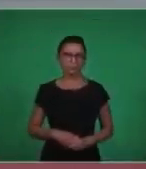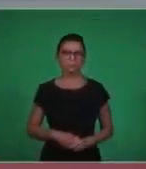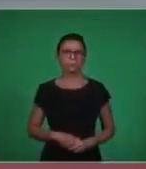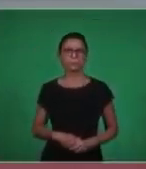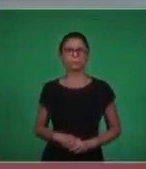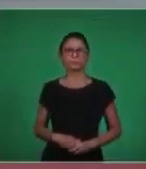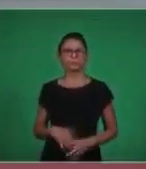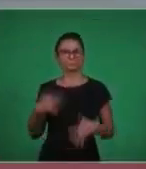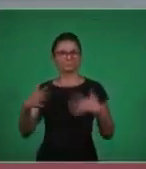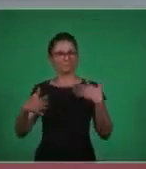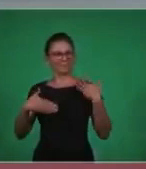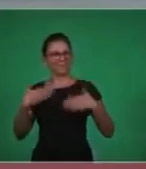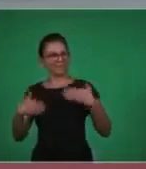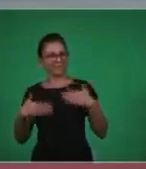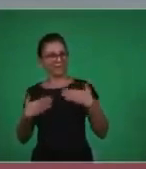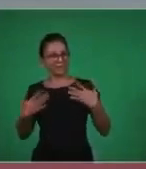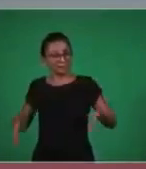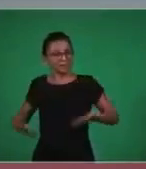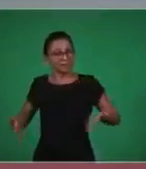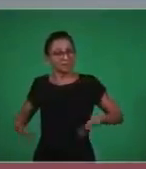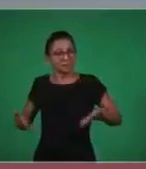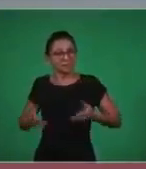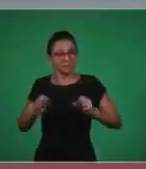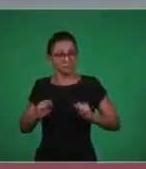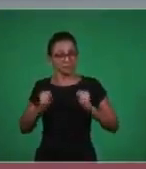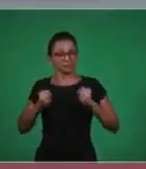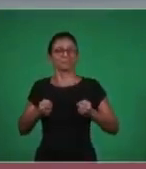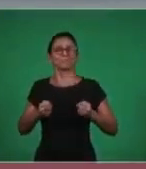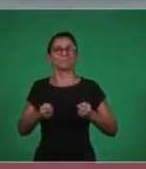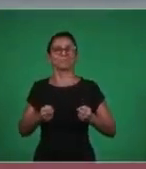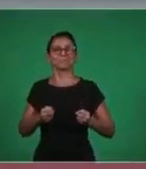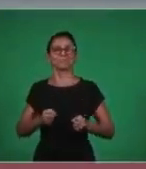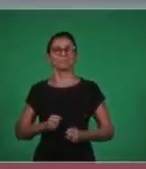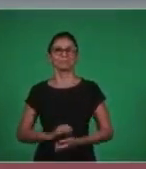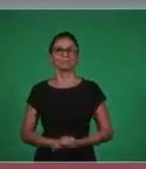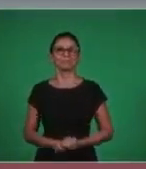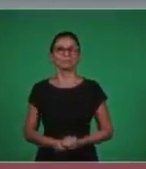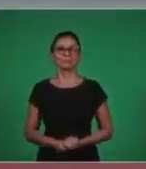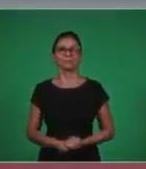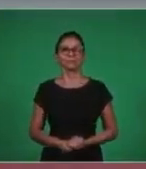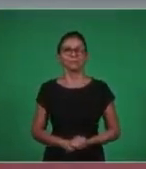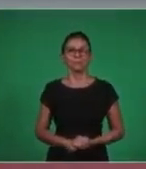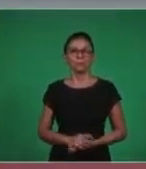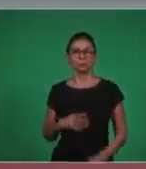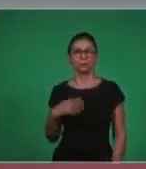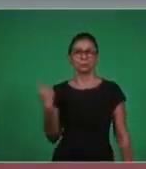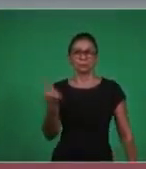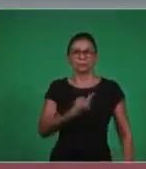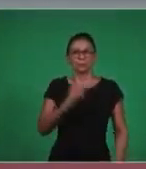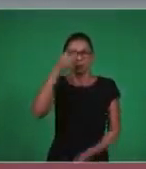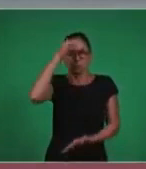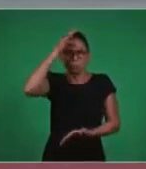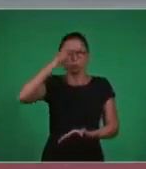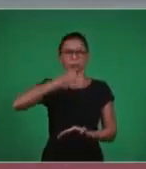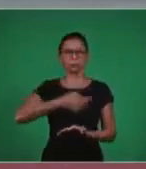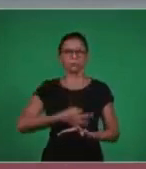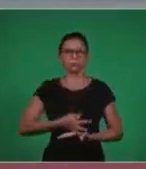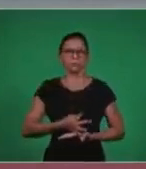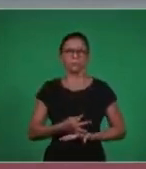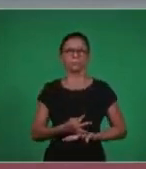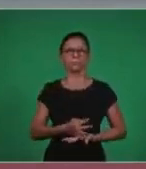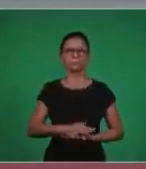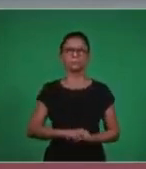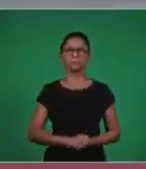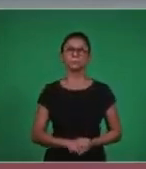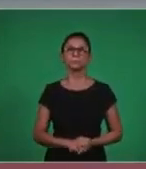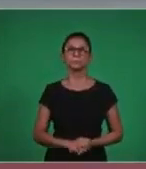brings great comfort to our hearts and stimulate and strengthen us, strengthen our faith, because